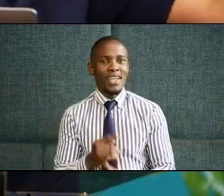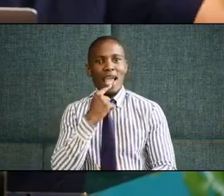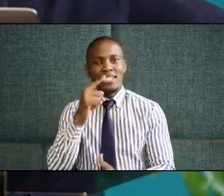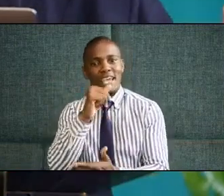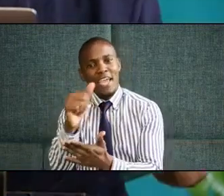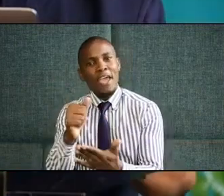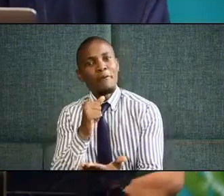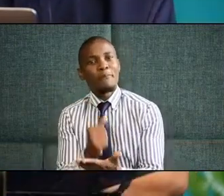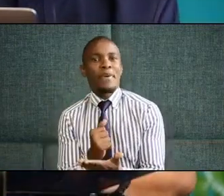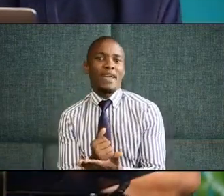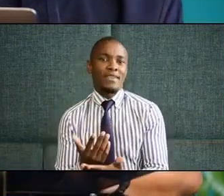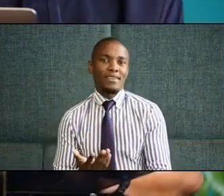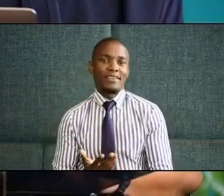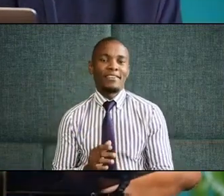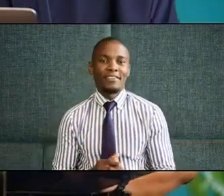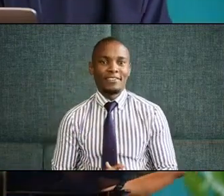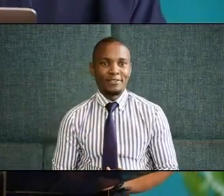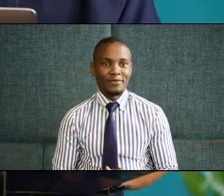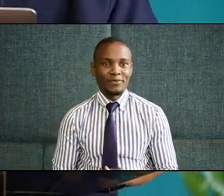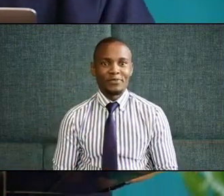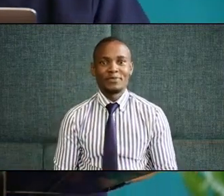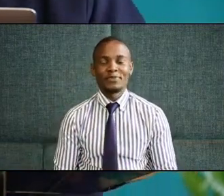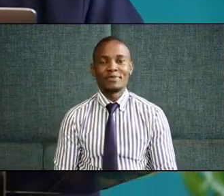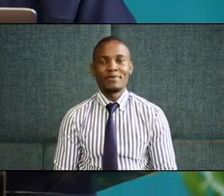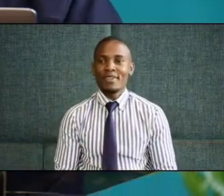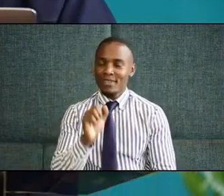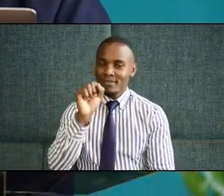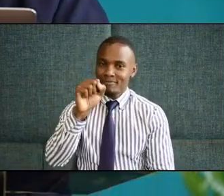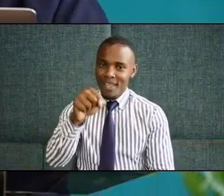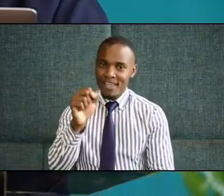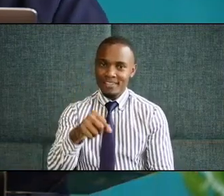somebody say an amen out there? Amen.